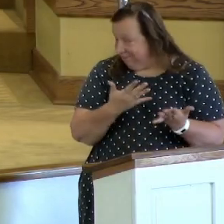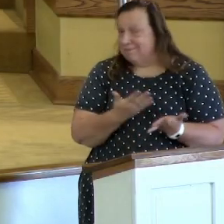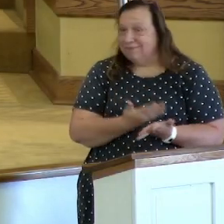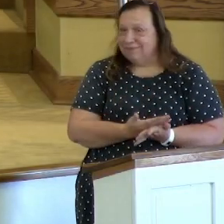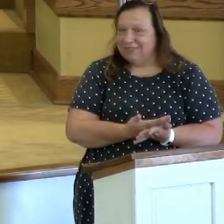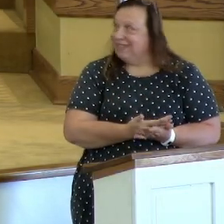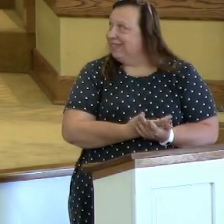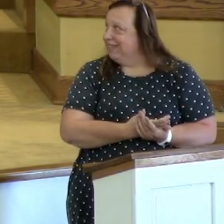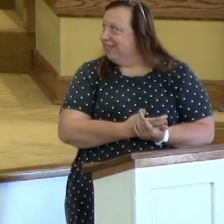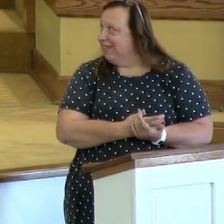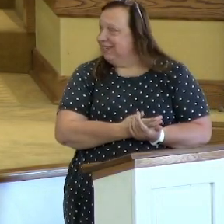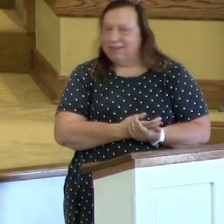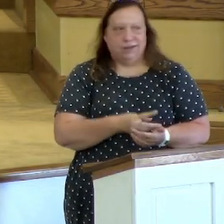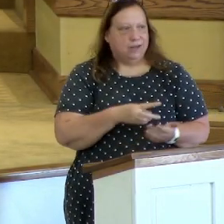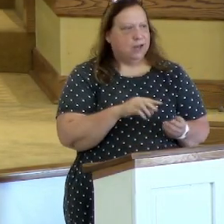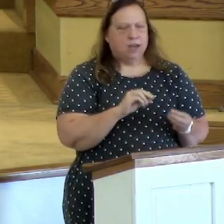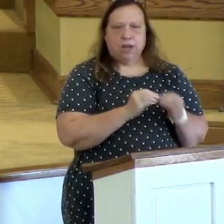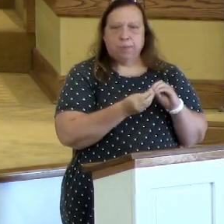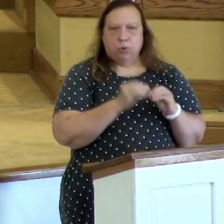Numbers